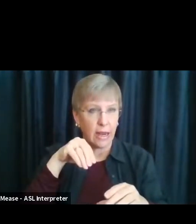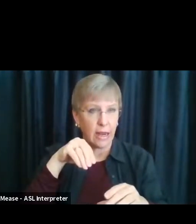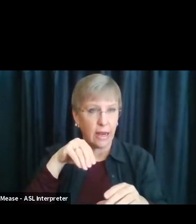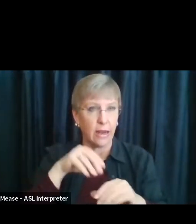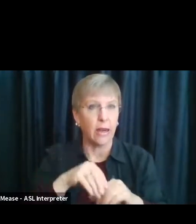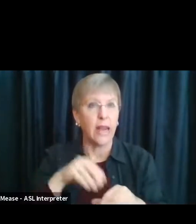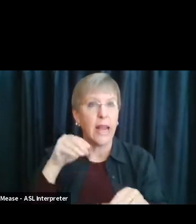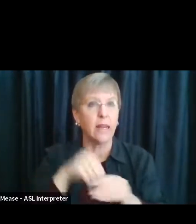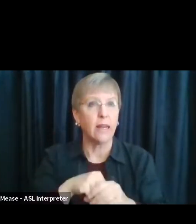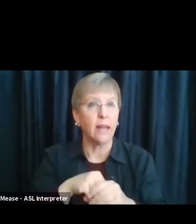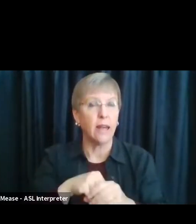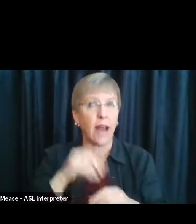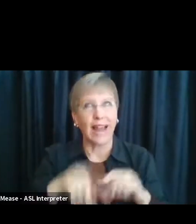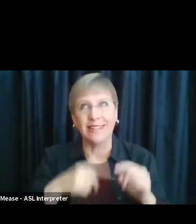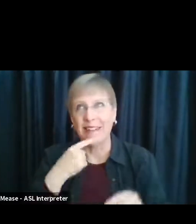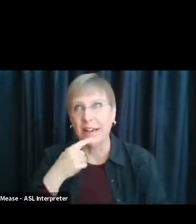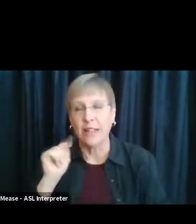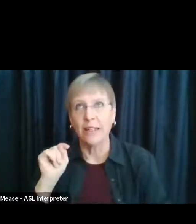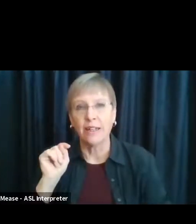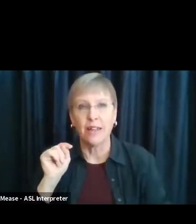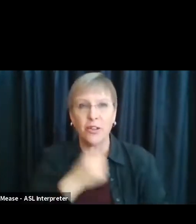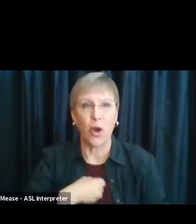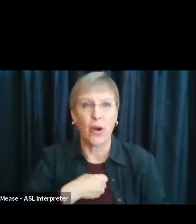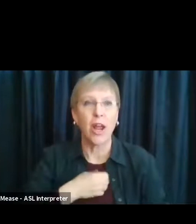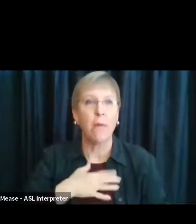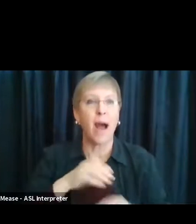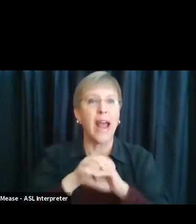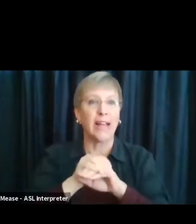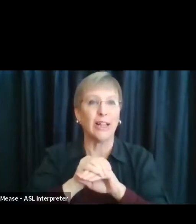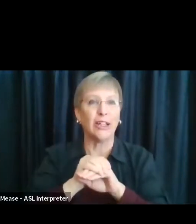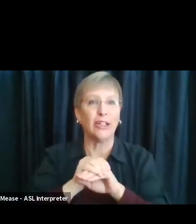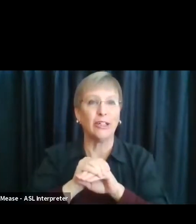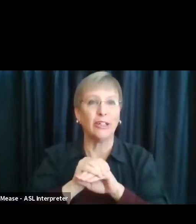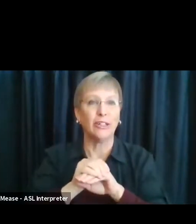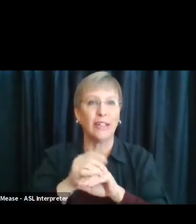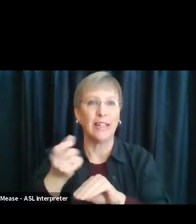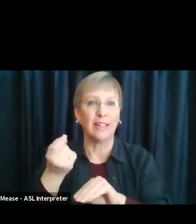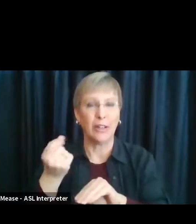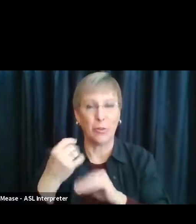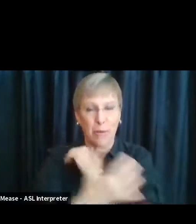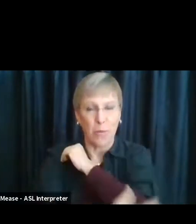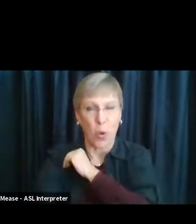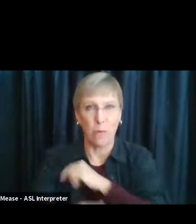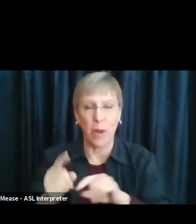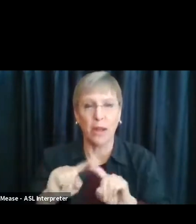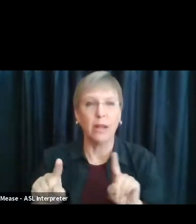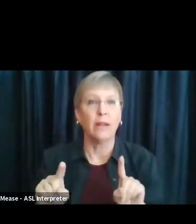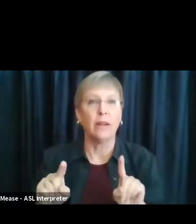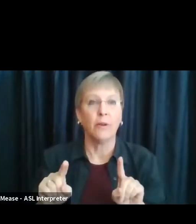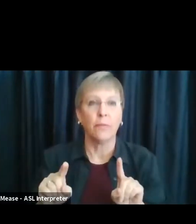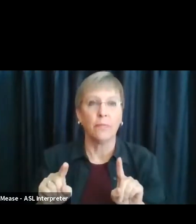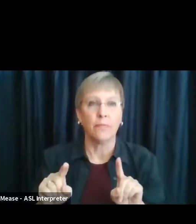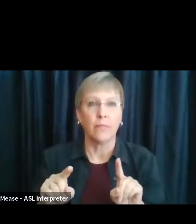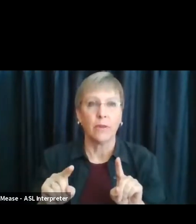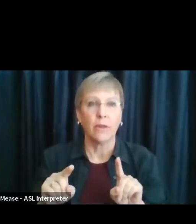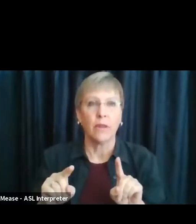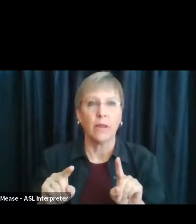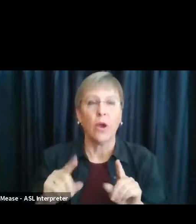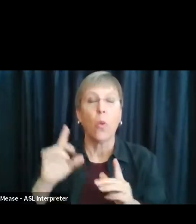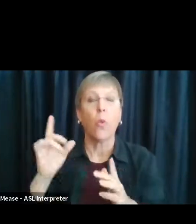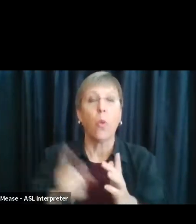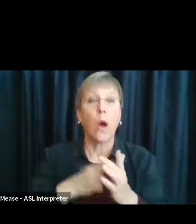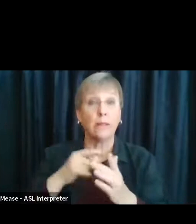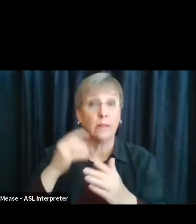Oh no, I won't say it. Sorry, my English is a little poor. What I mean is that once an object